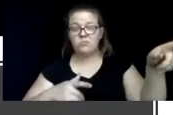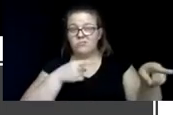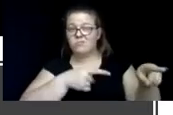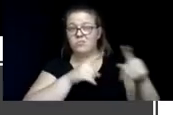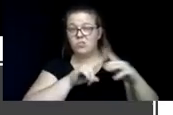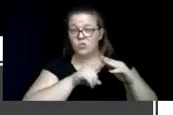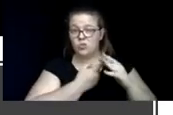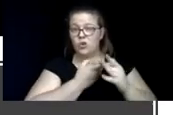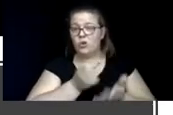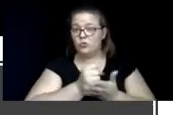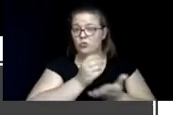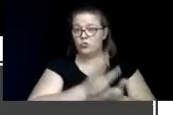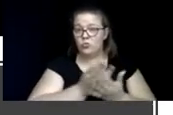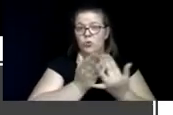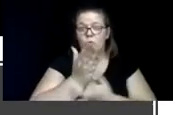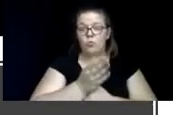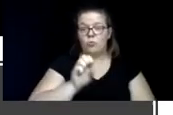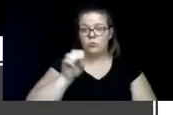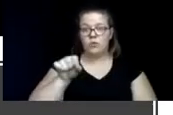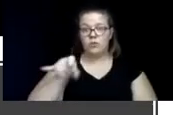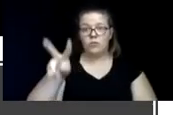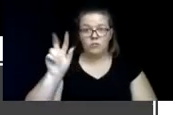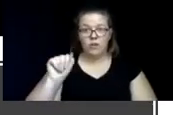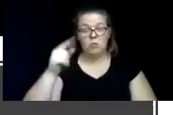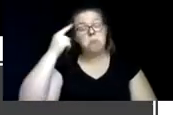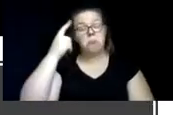at the Syracuse VA. I thought that was also pretty neat.